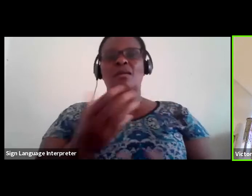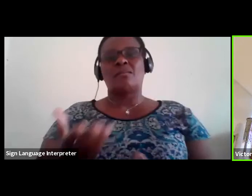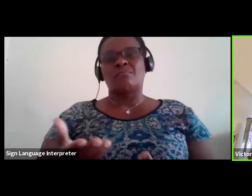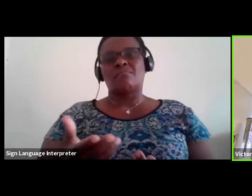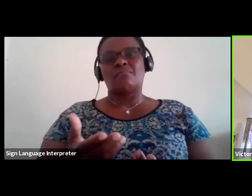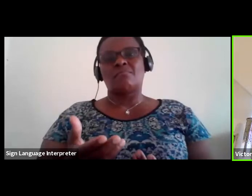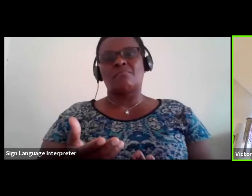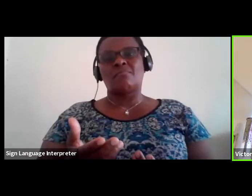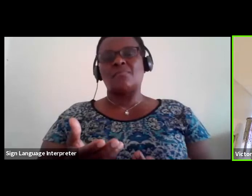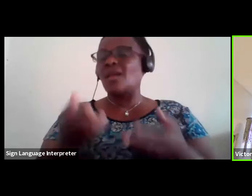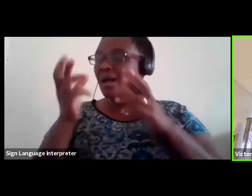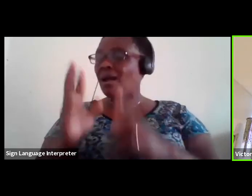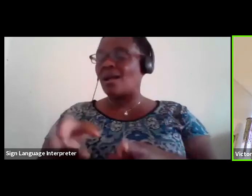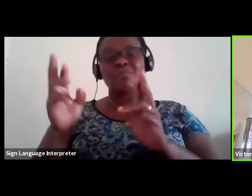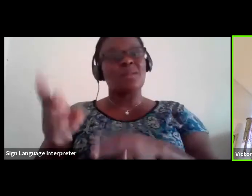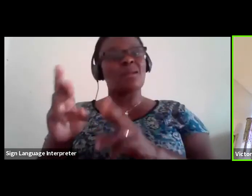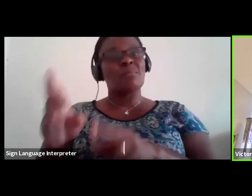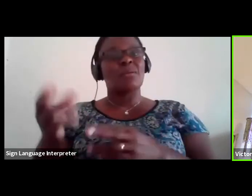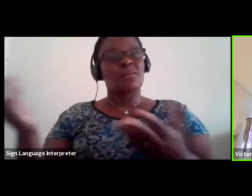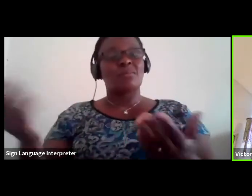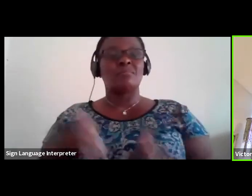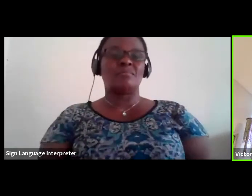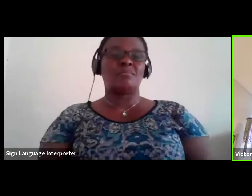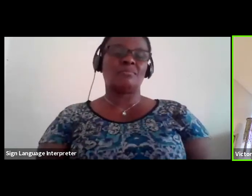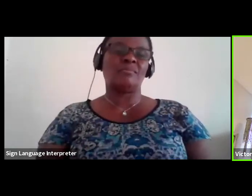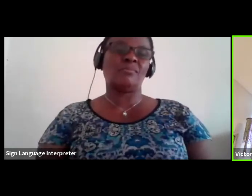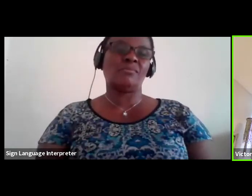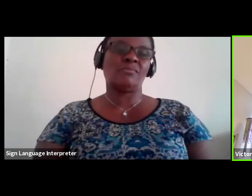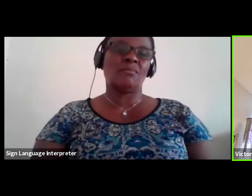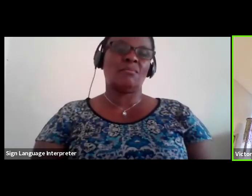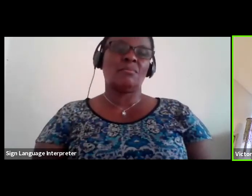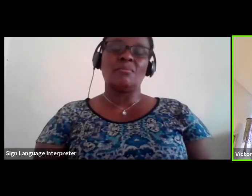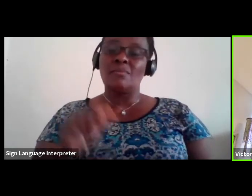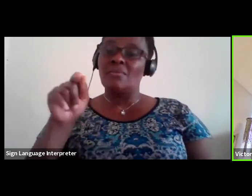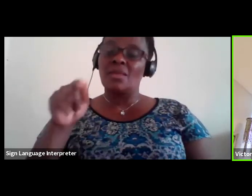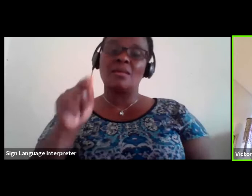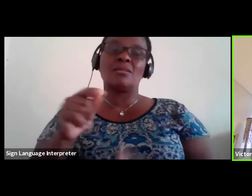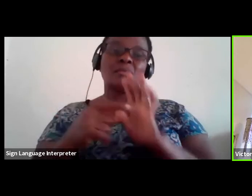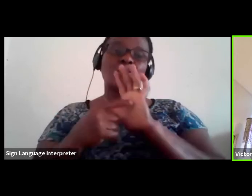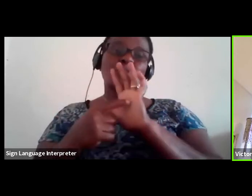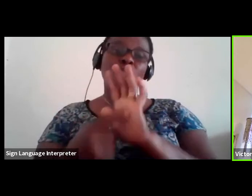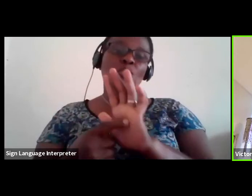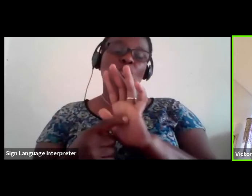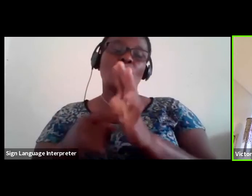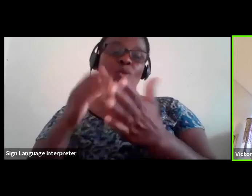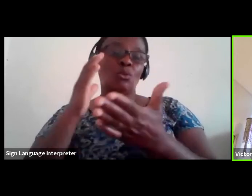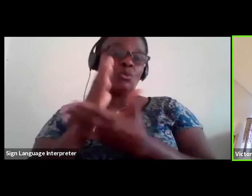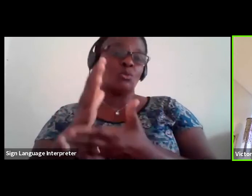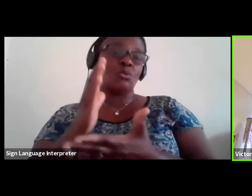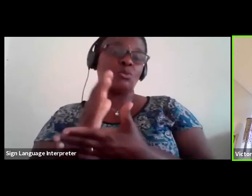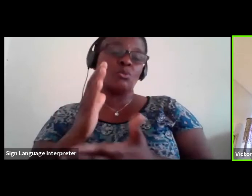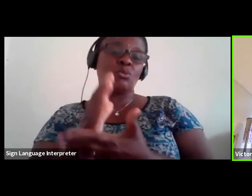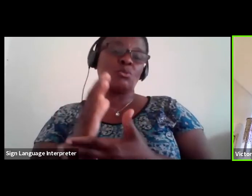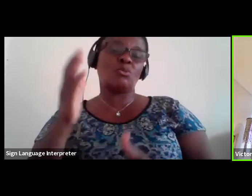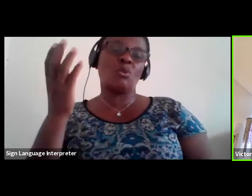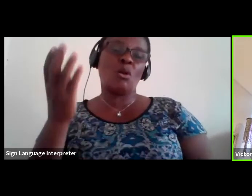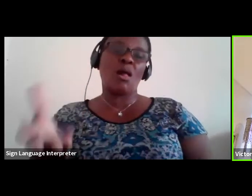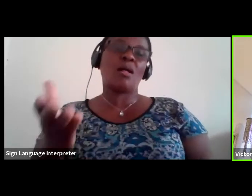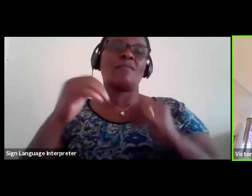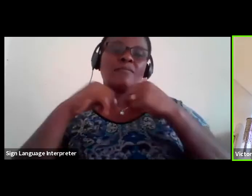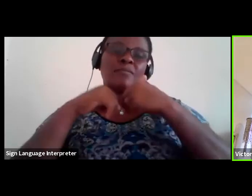them actually happening, which therefore indicates that, there's actually a challenge